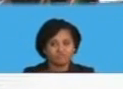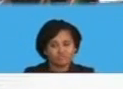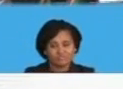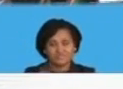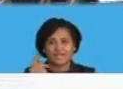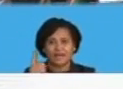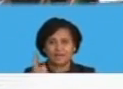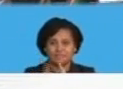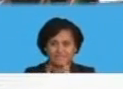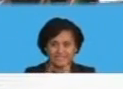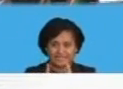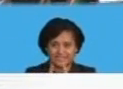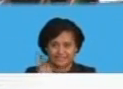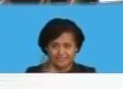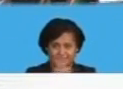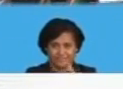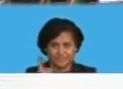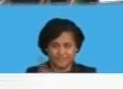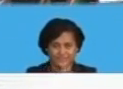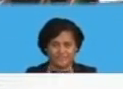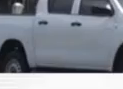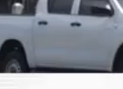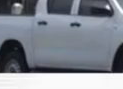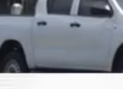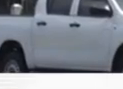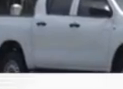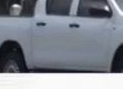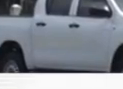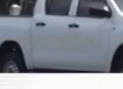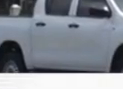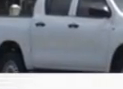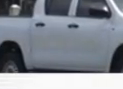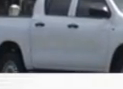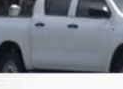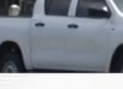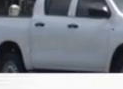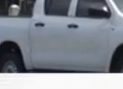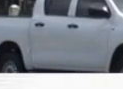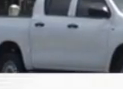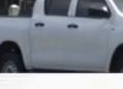about the progress of the recruitment. According to Leawere, the government had announced in the